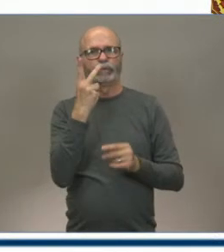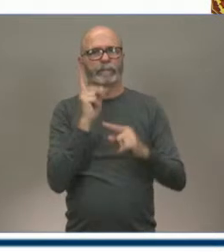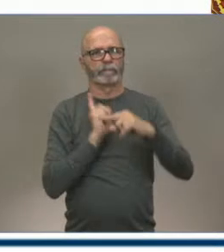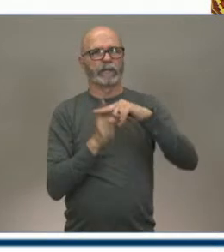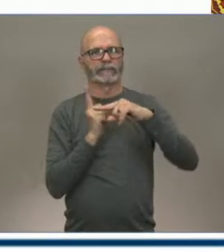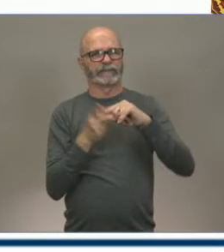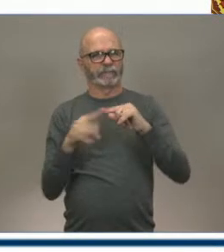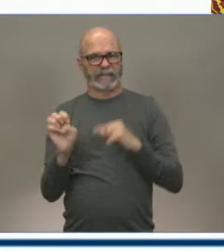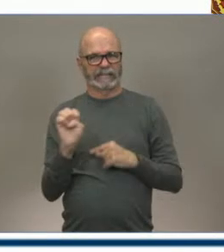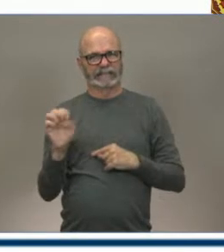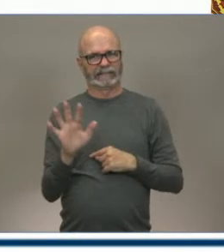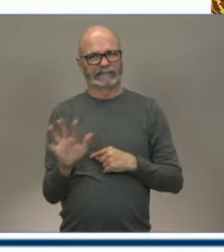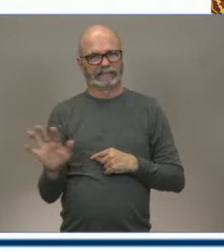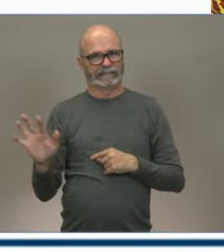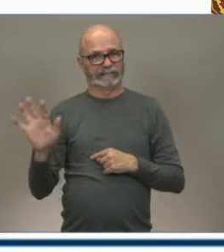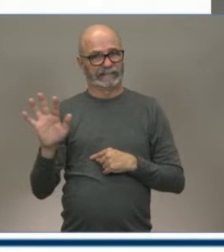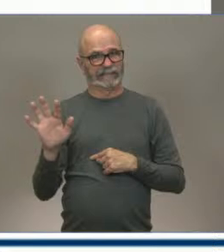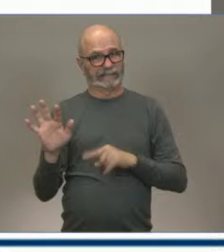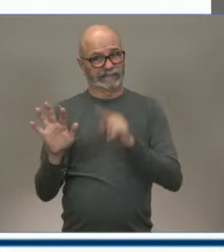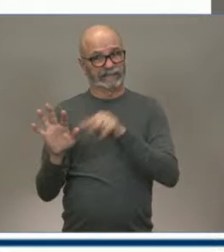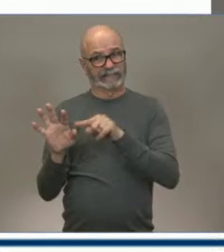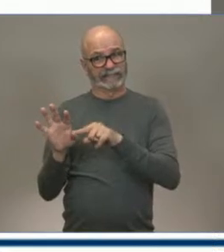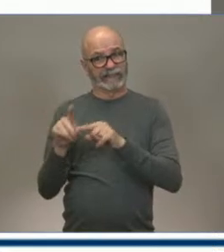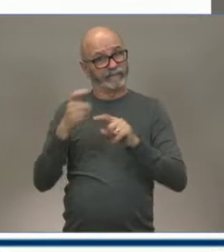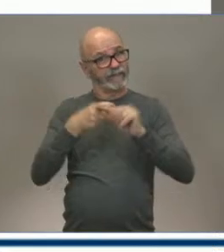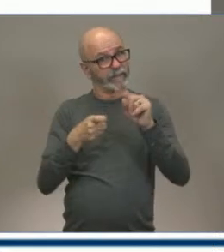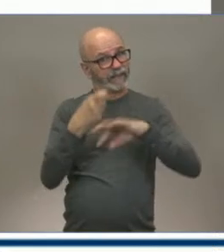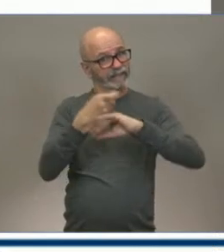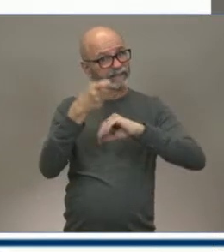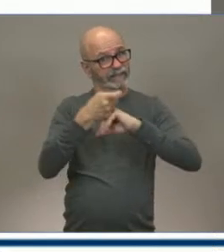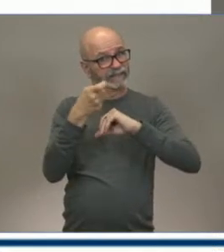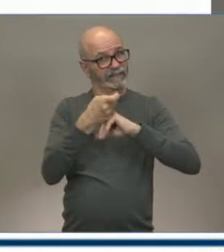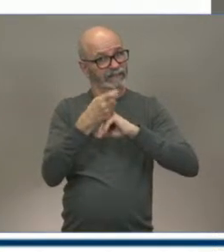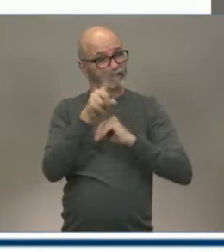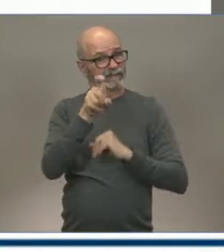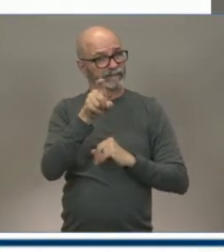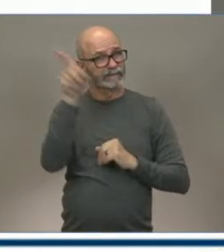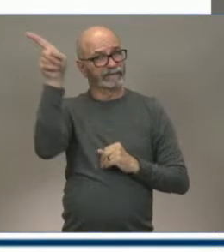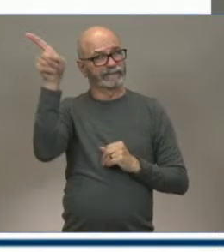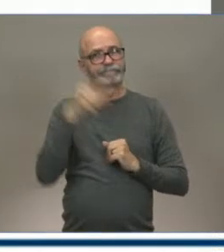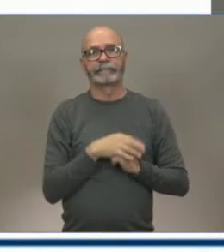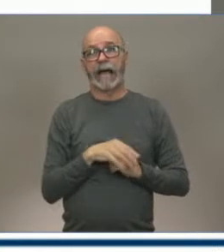FX? No, we've had no further positive tests as a result of our